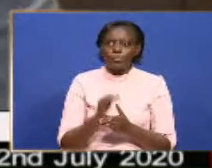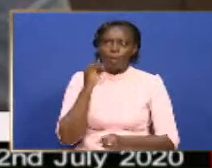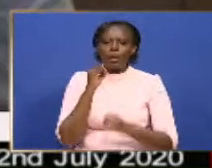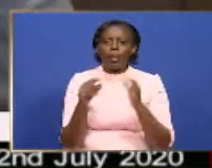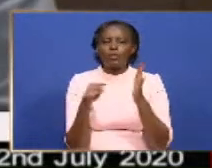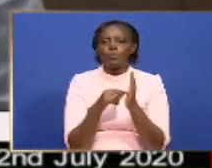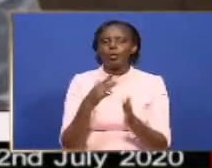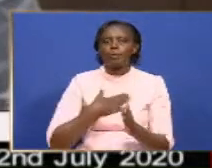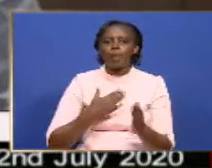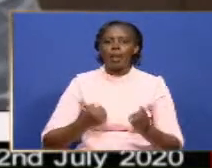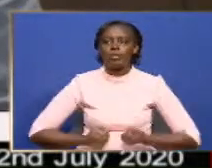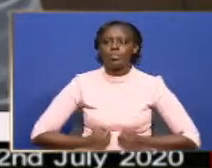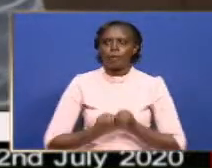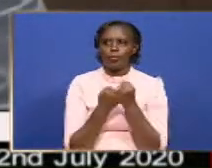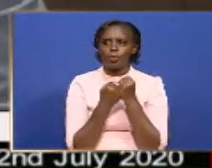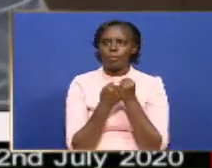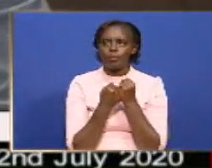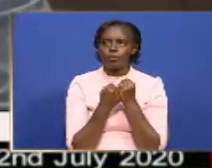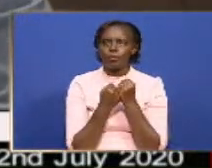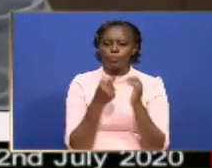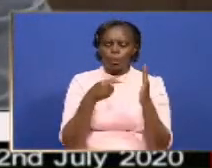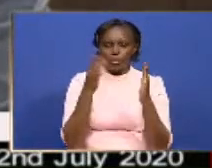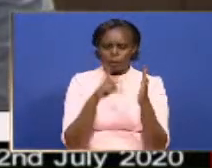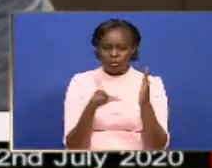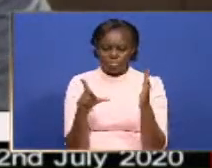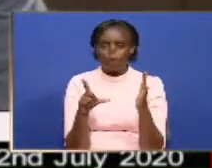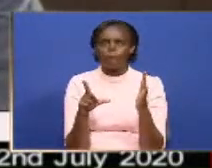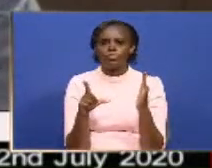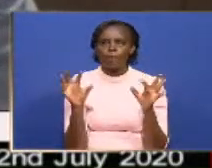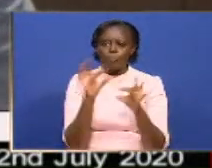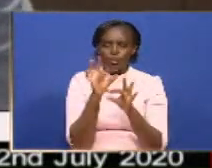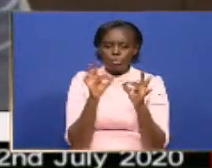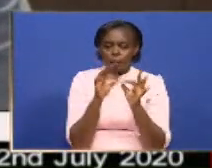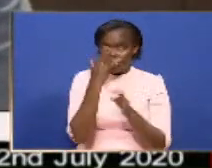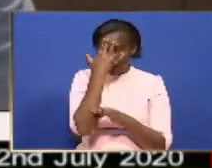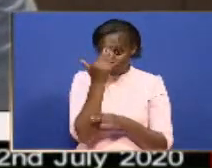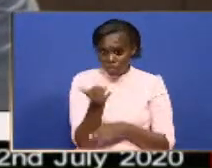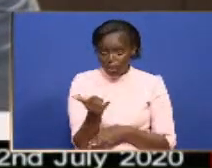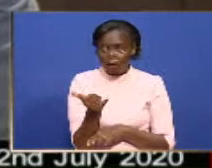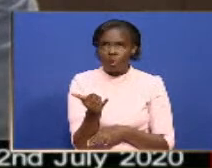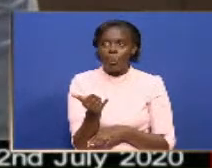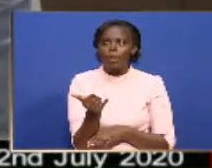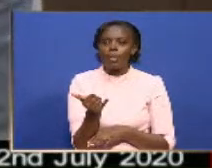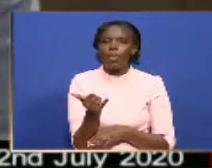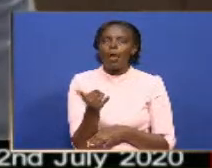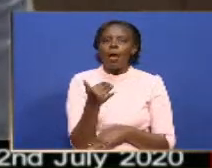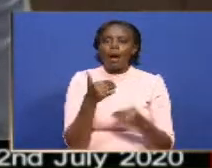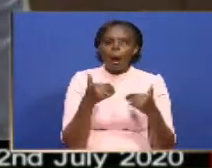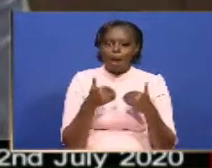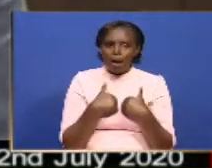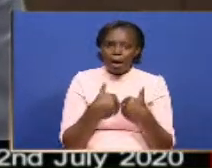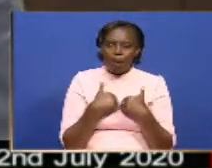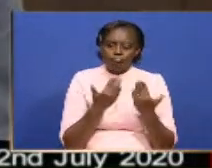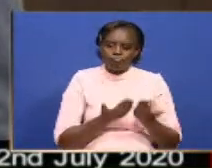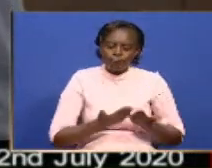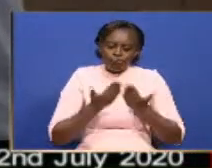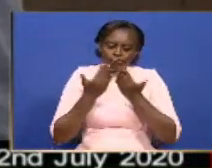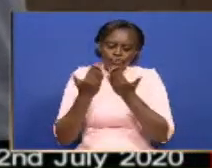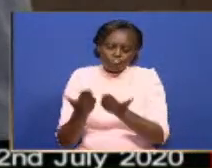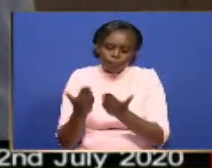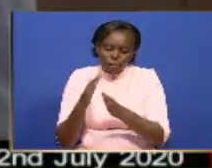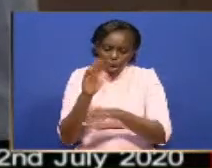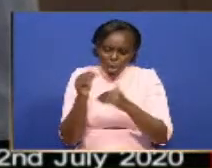I support this bill, particularly because it has provided for all